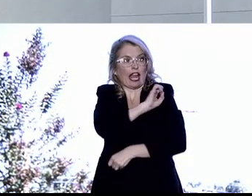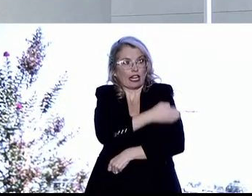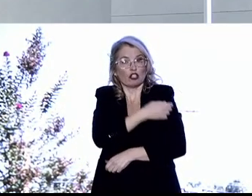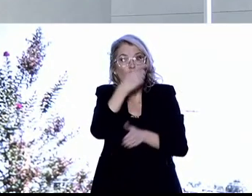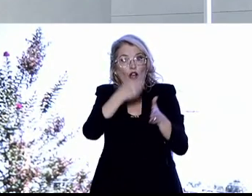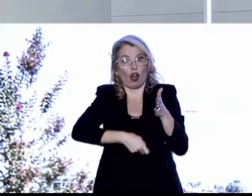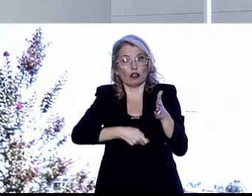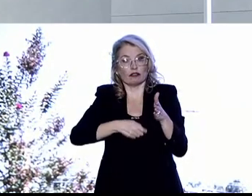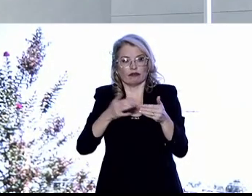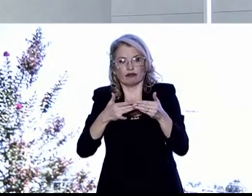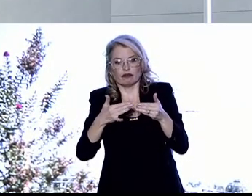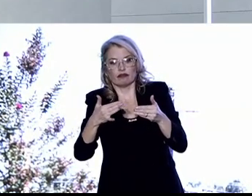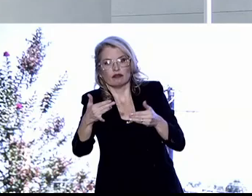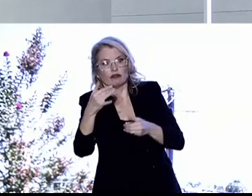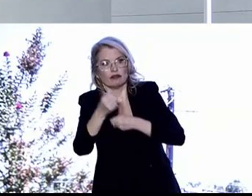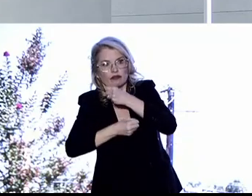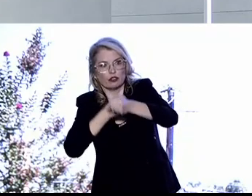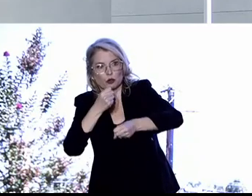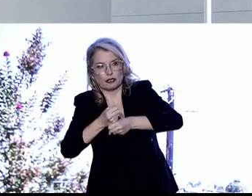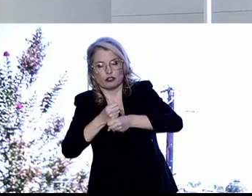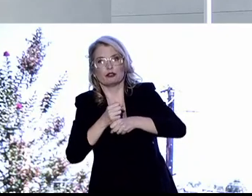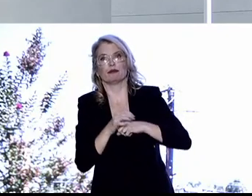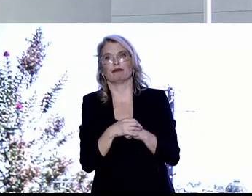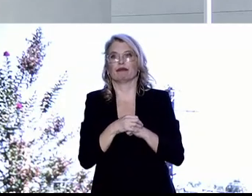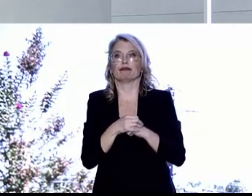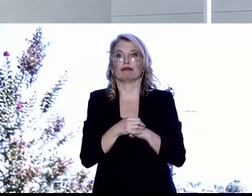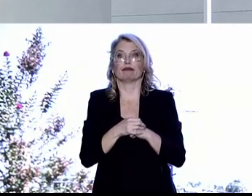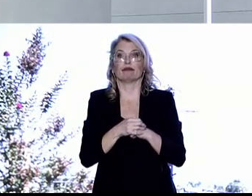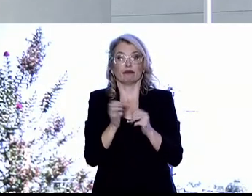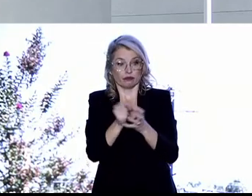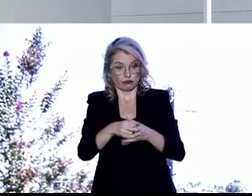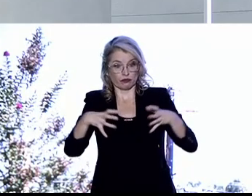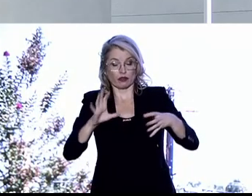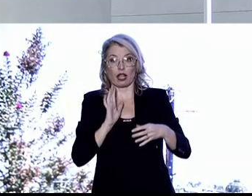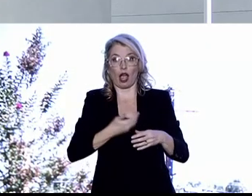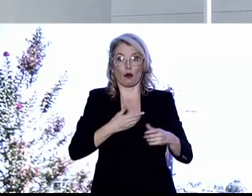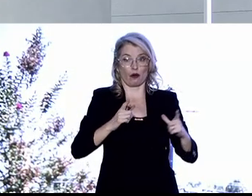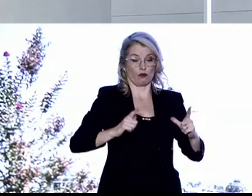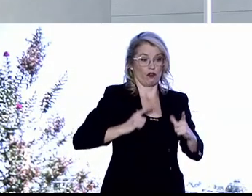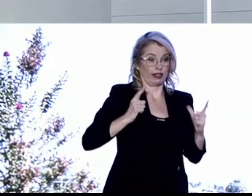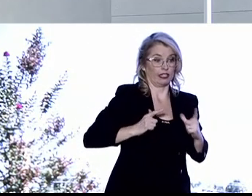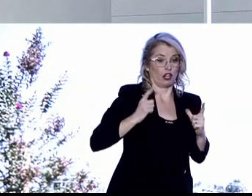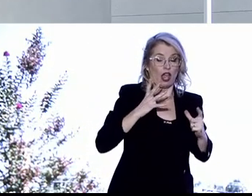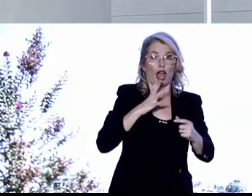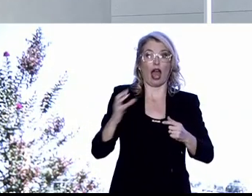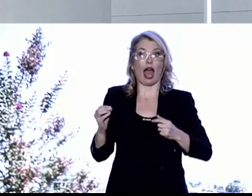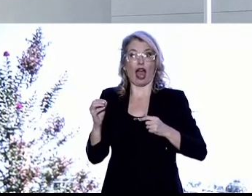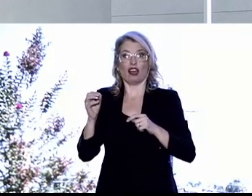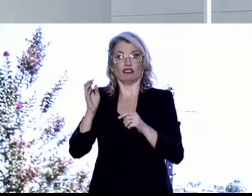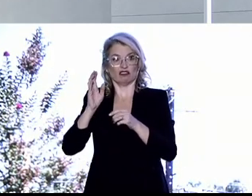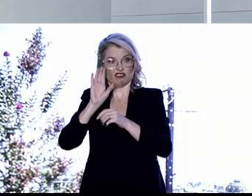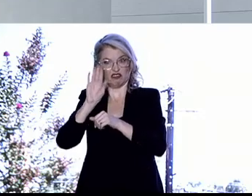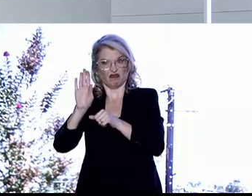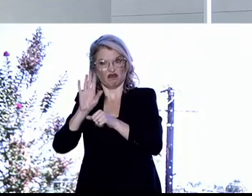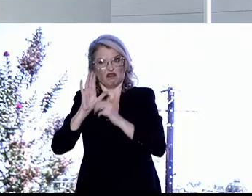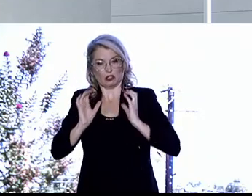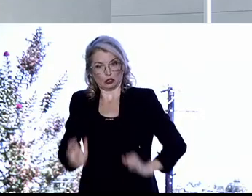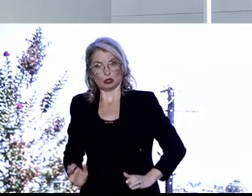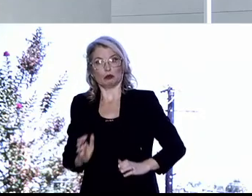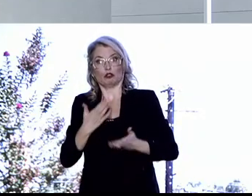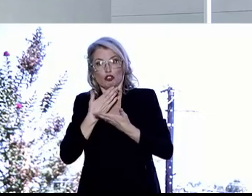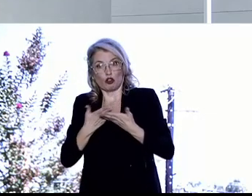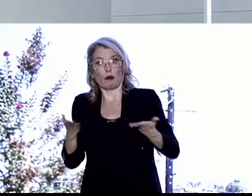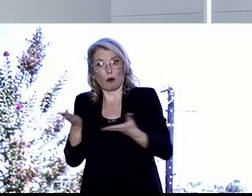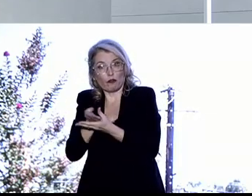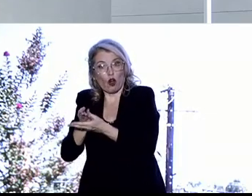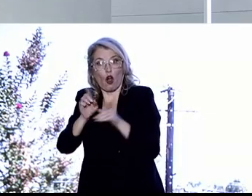energy costs over the next few years. The expansion of our residential and consumer goods portfolios, as well